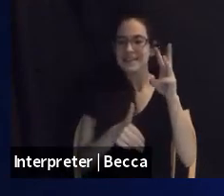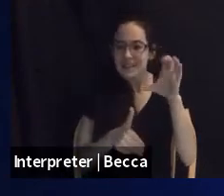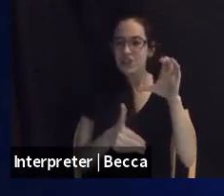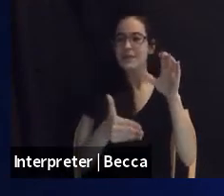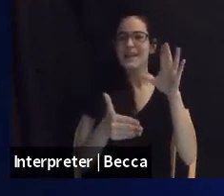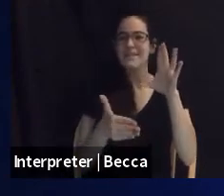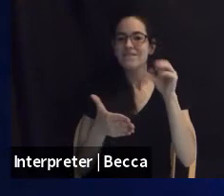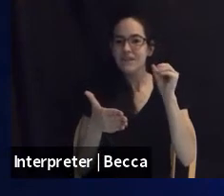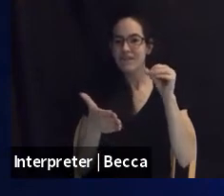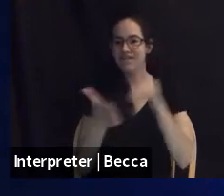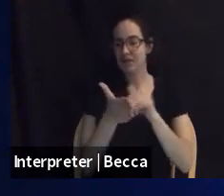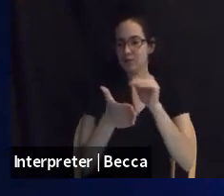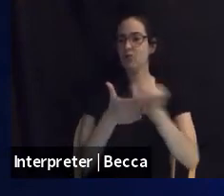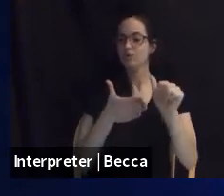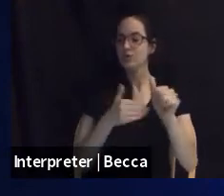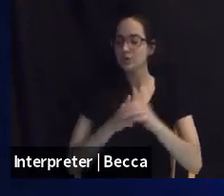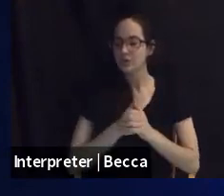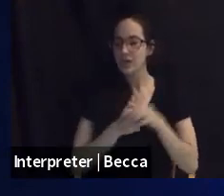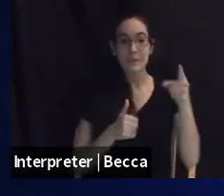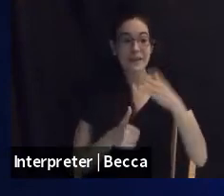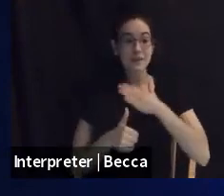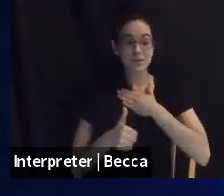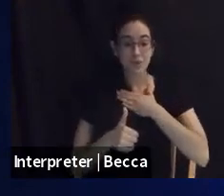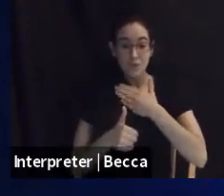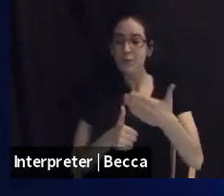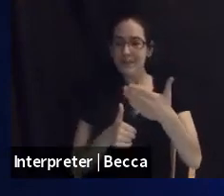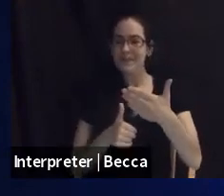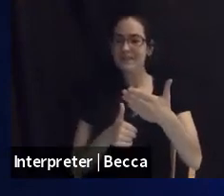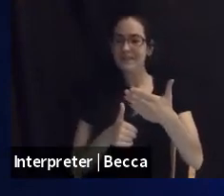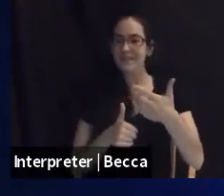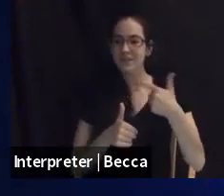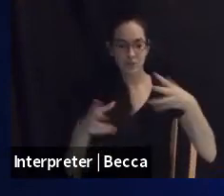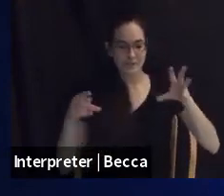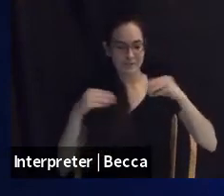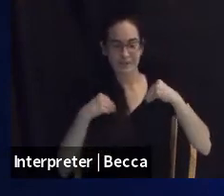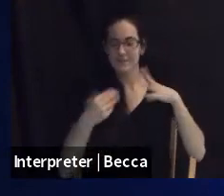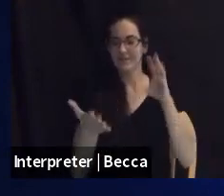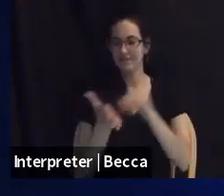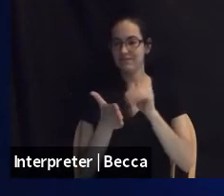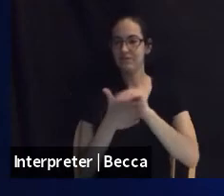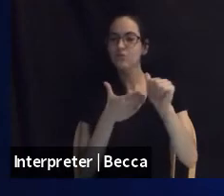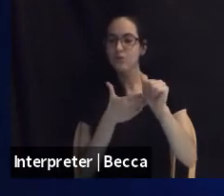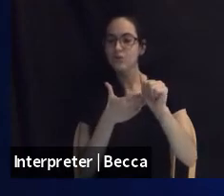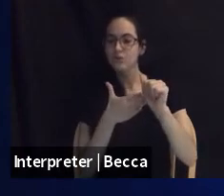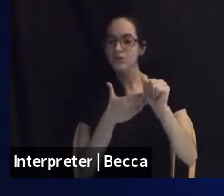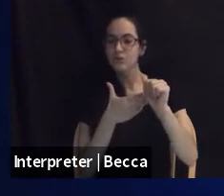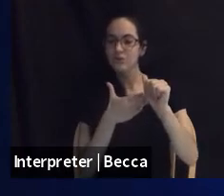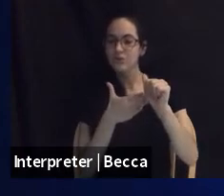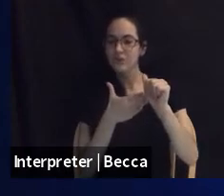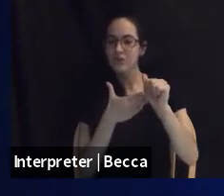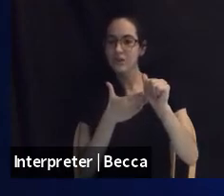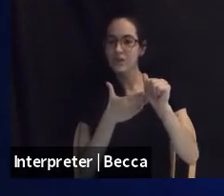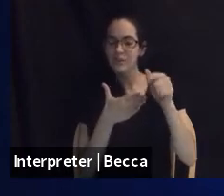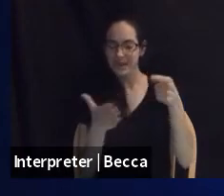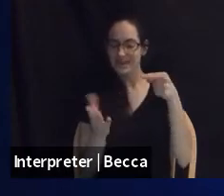$650,000. But he was willing to settle for a payout of $50,000 when in his hand, he had